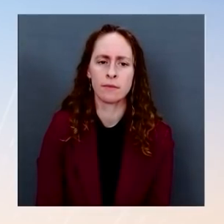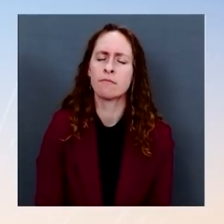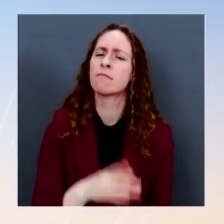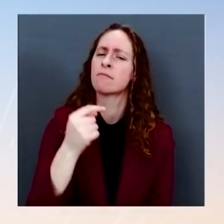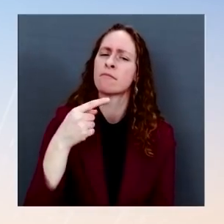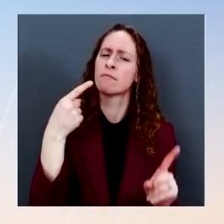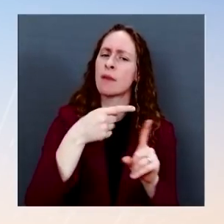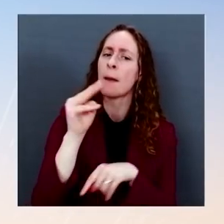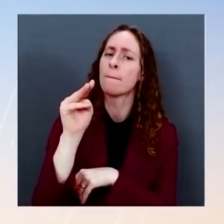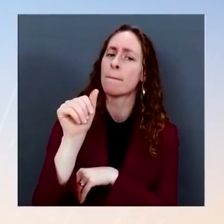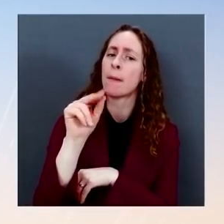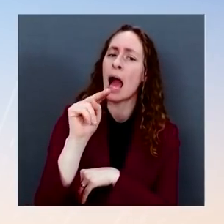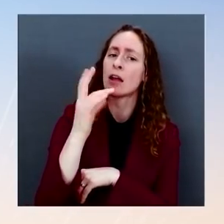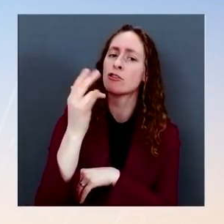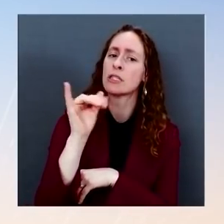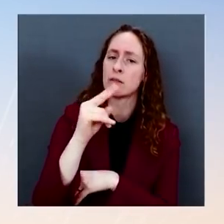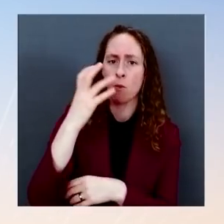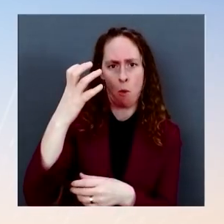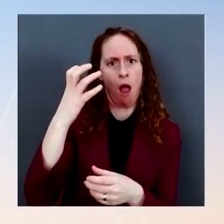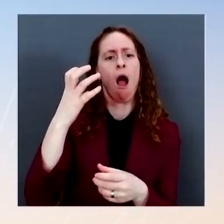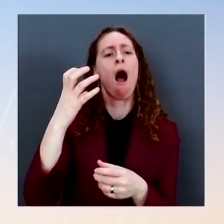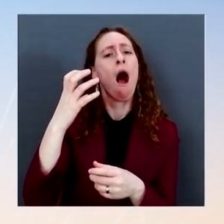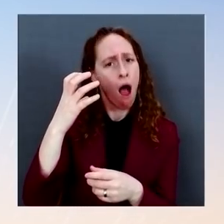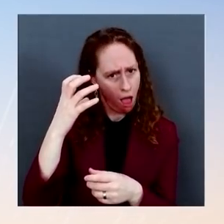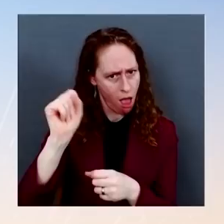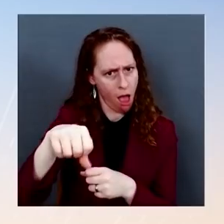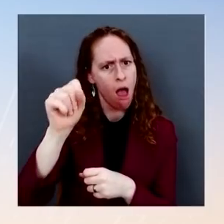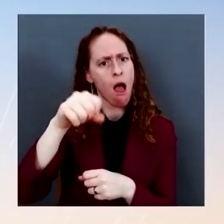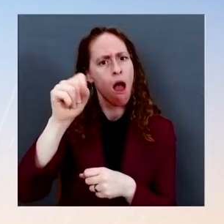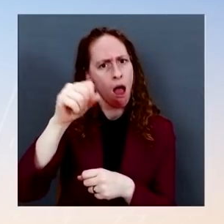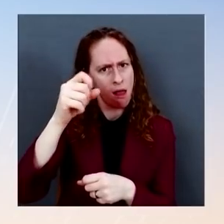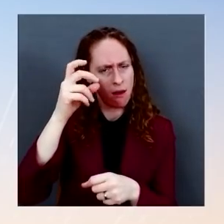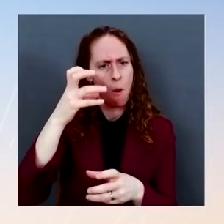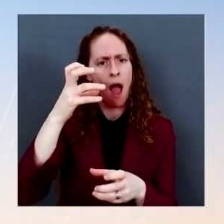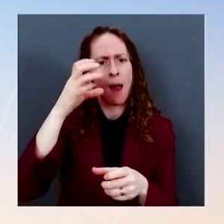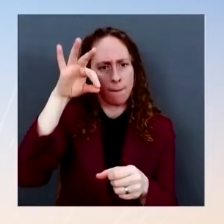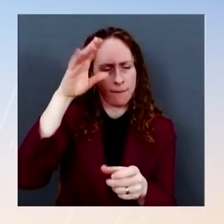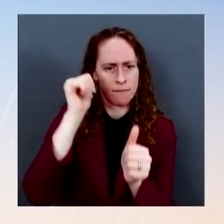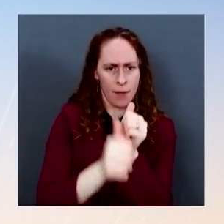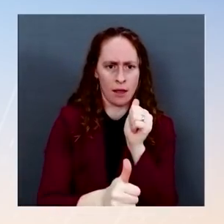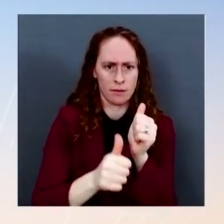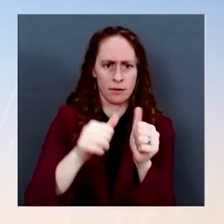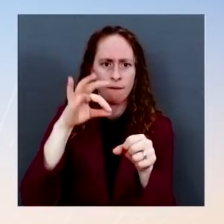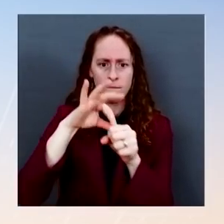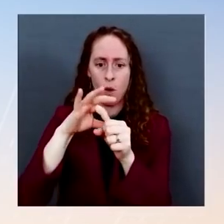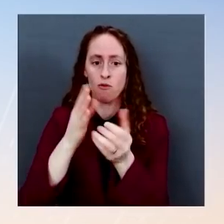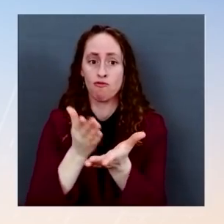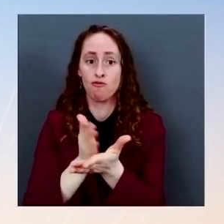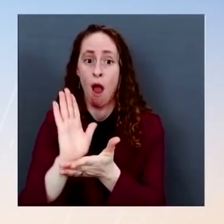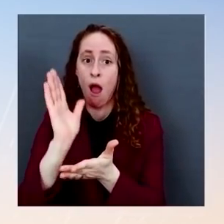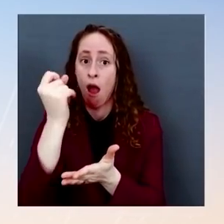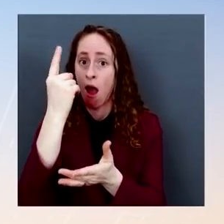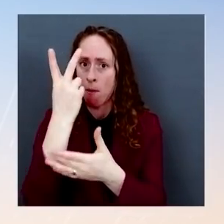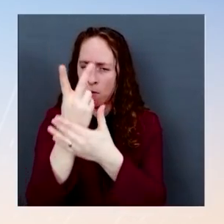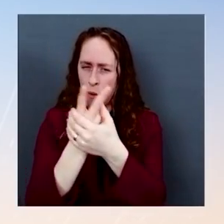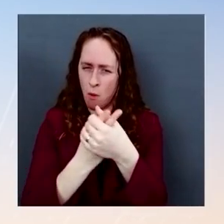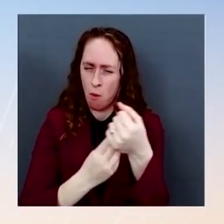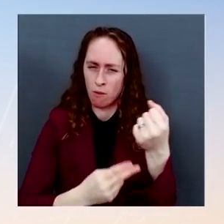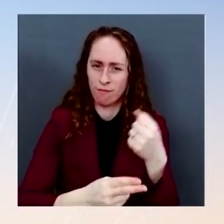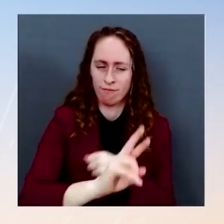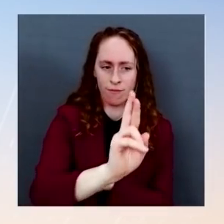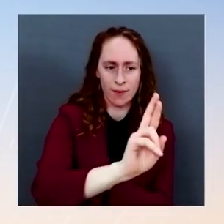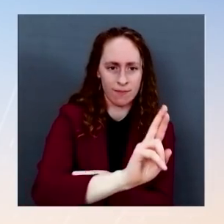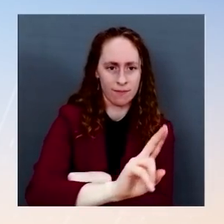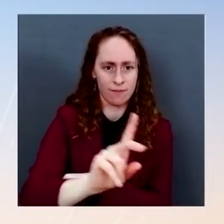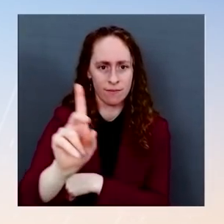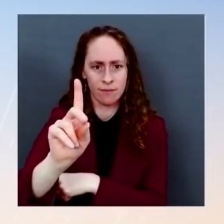Is it going to become law by the time that this Congress is out? Well, that is certainly our objective. And you saw, I think, in Leader Schumer's dear